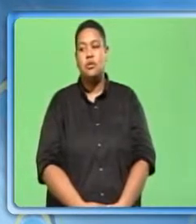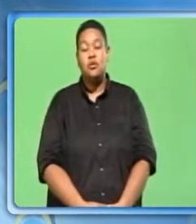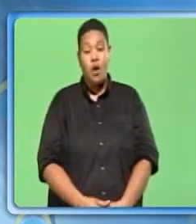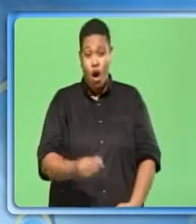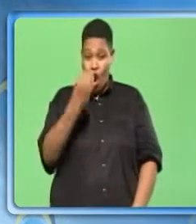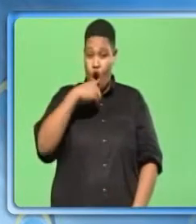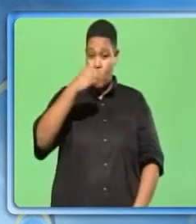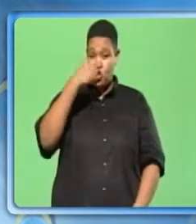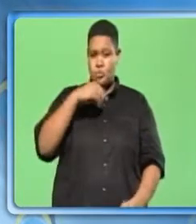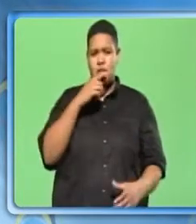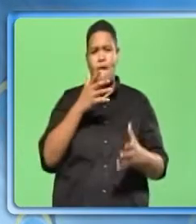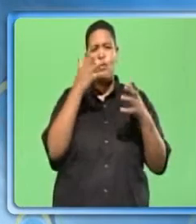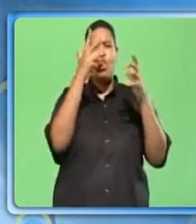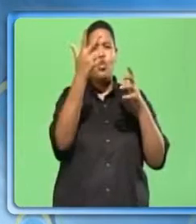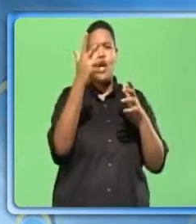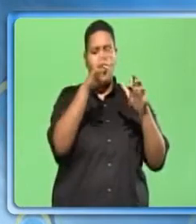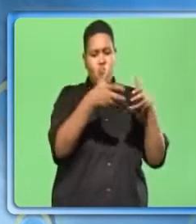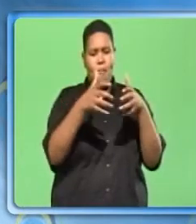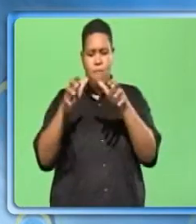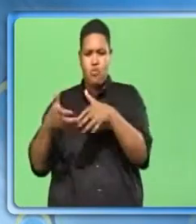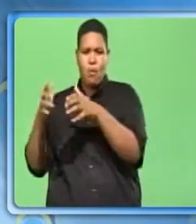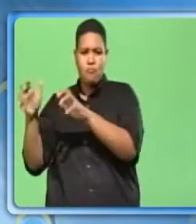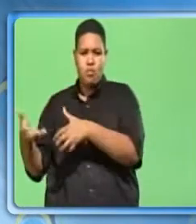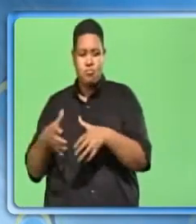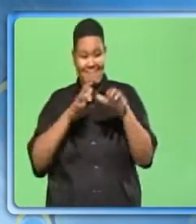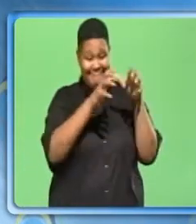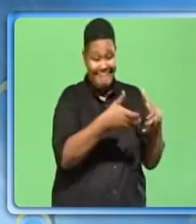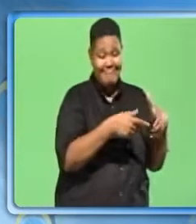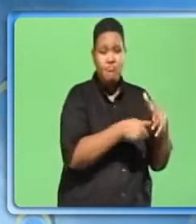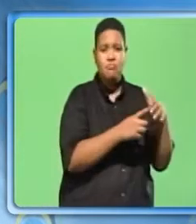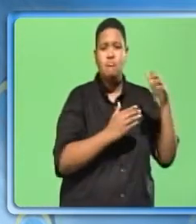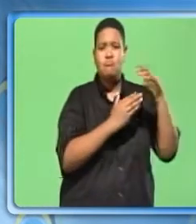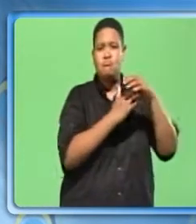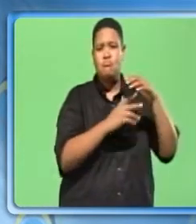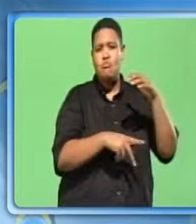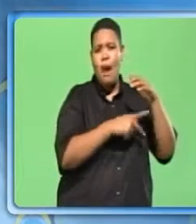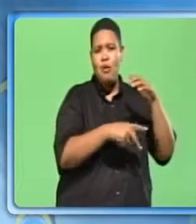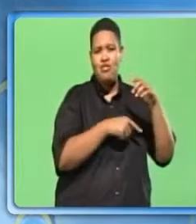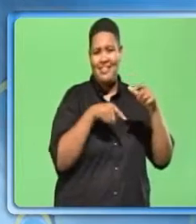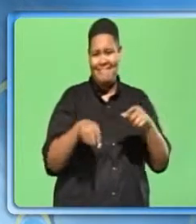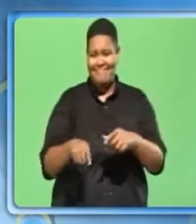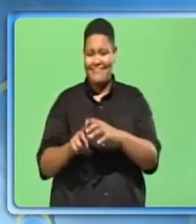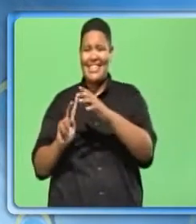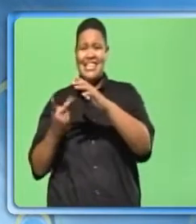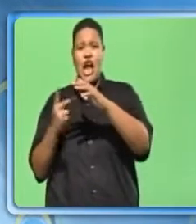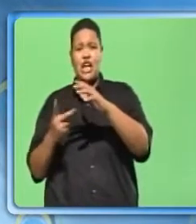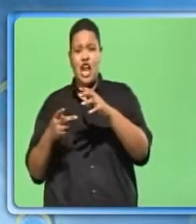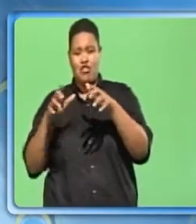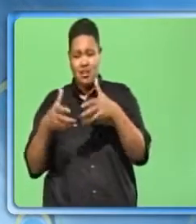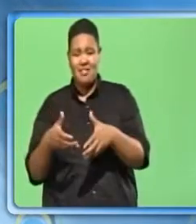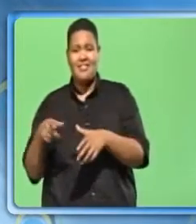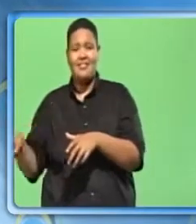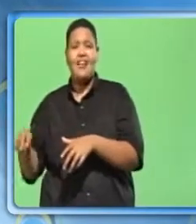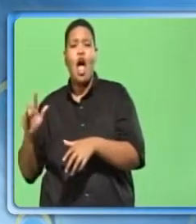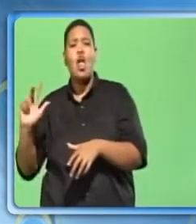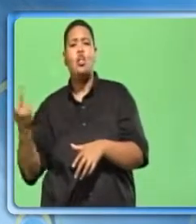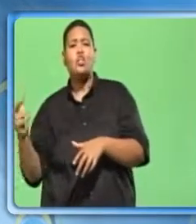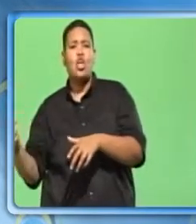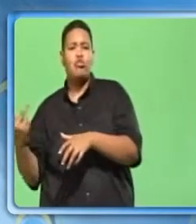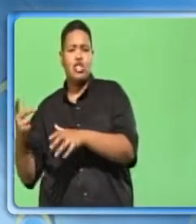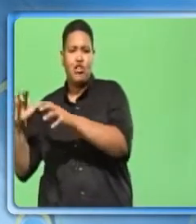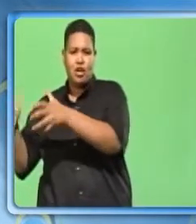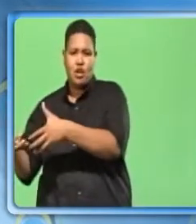Consumers are divided into three groups. These are primary consumers, secondary consumers, and